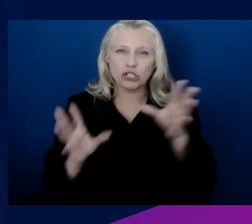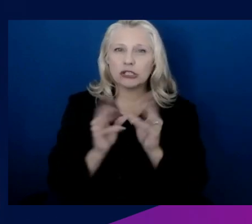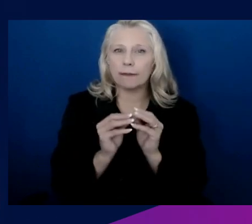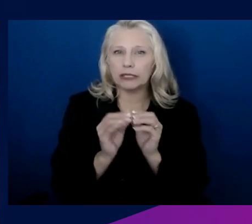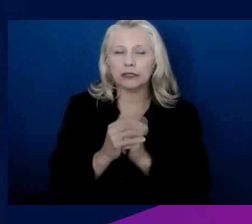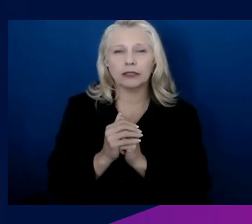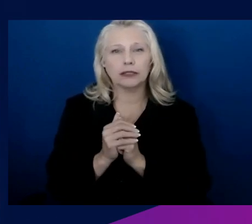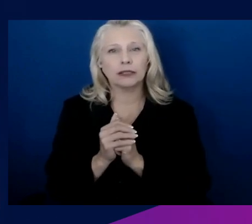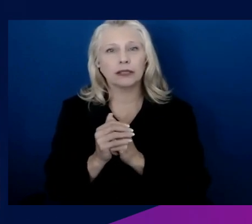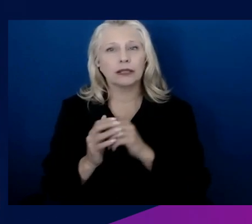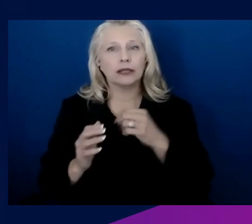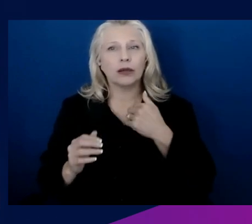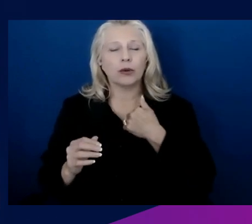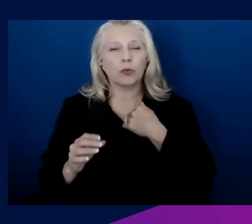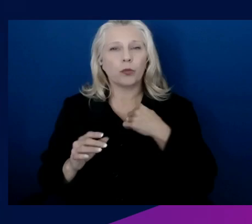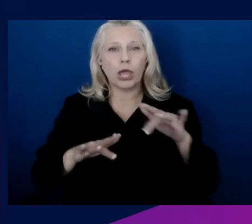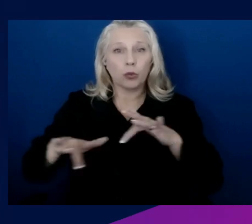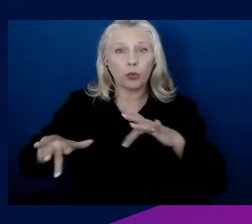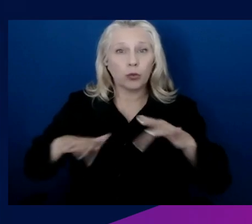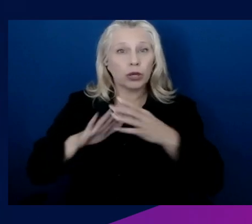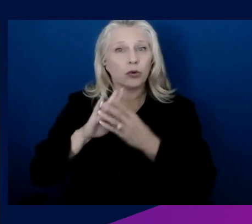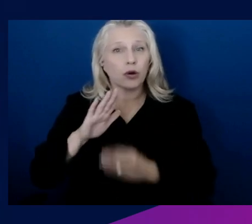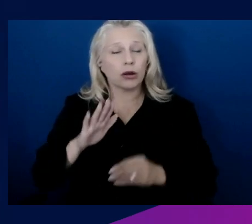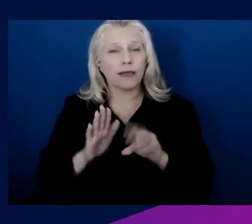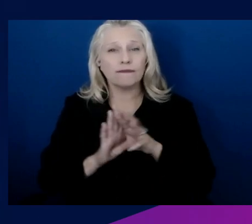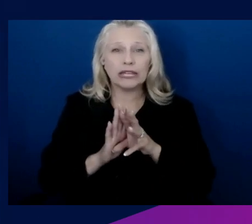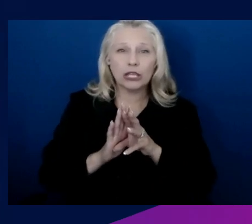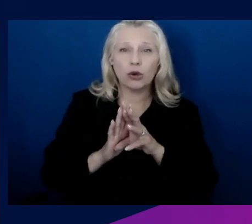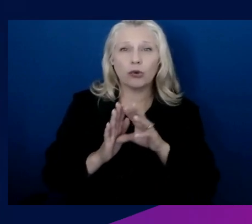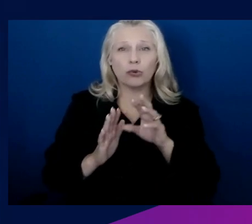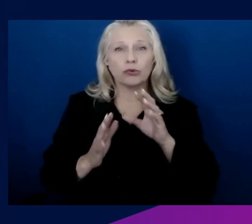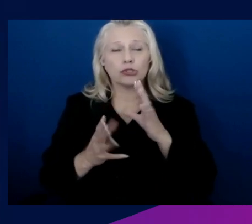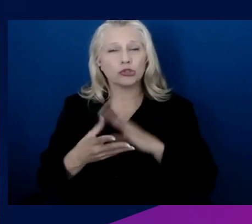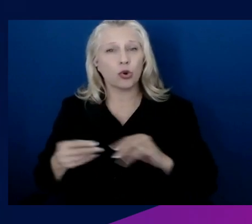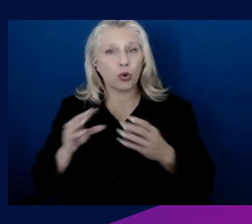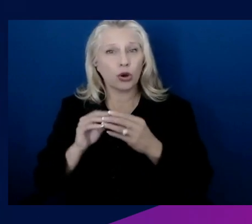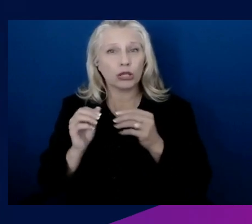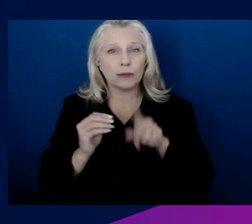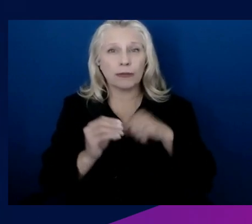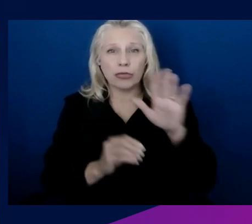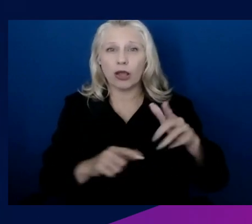recorded video stories where people talk about their lived experience and